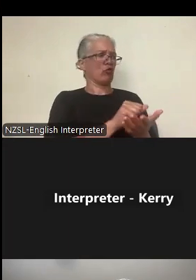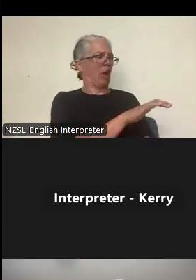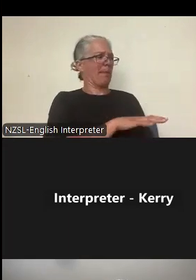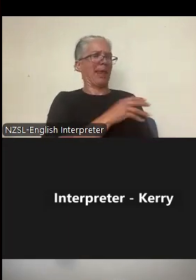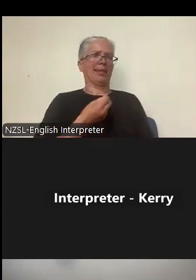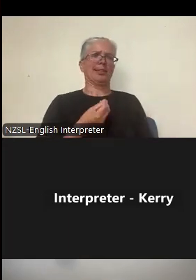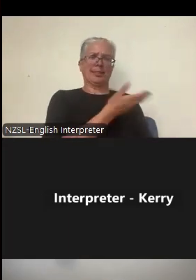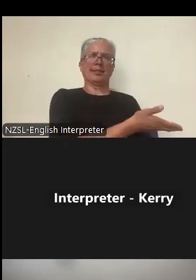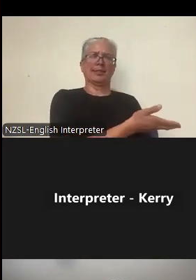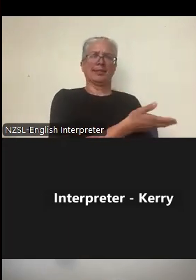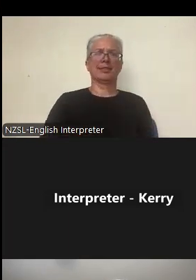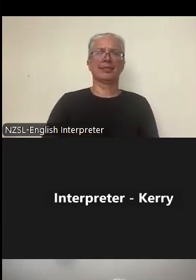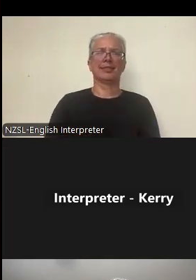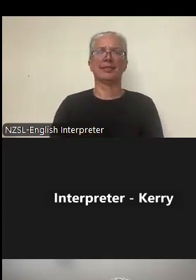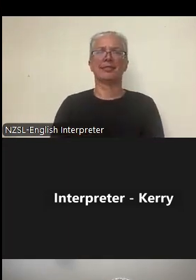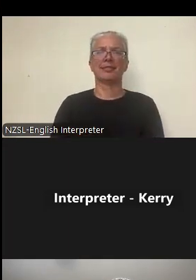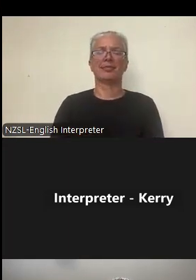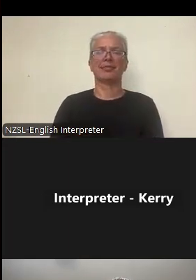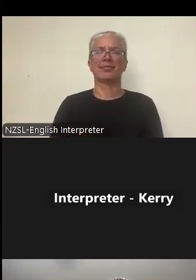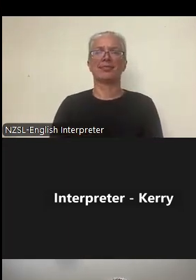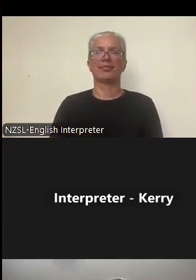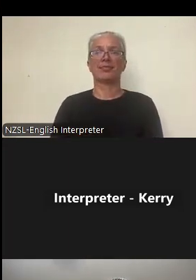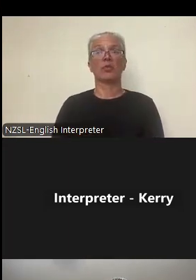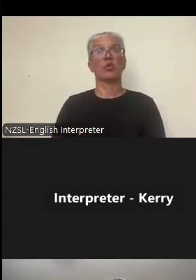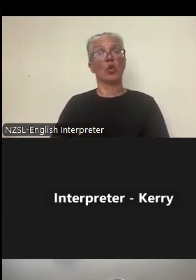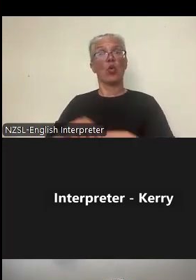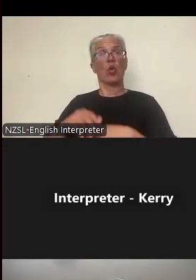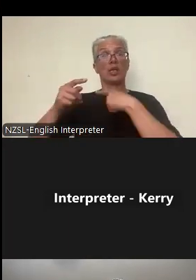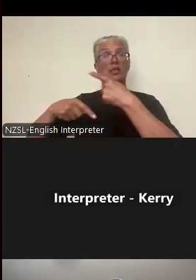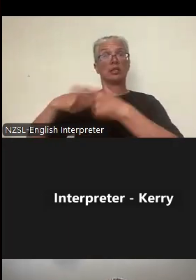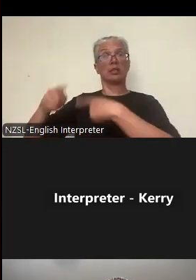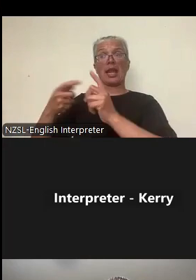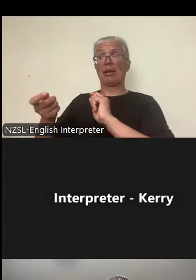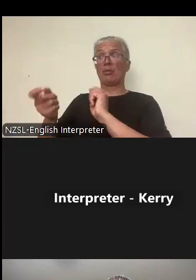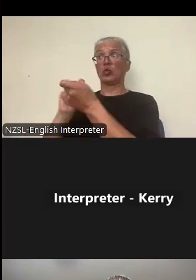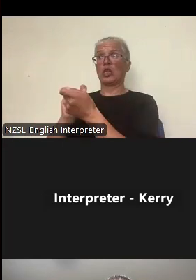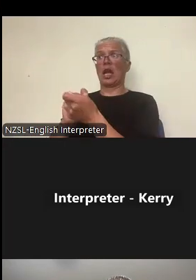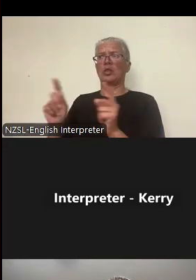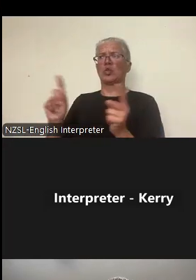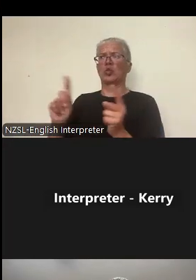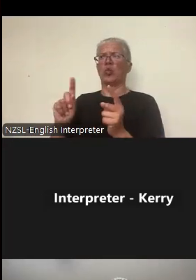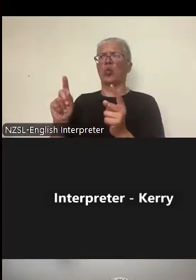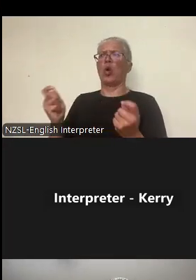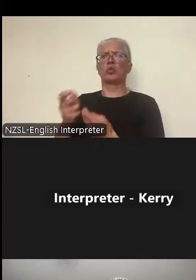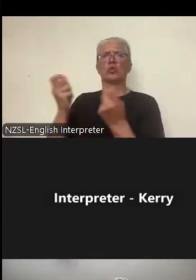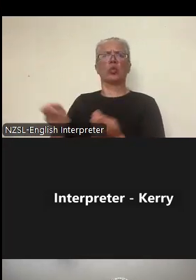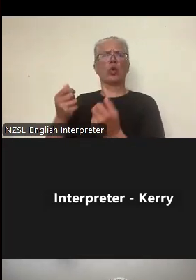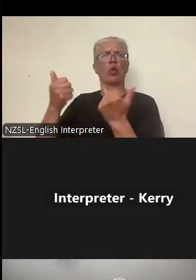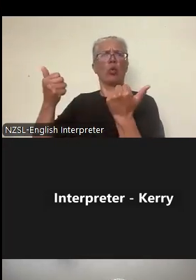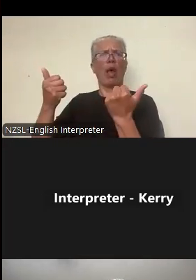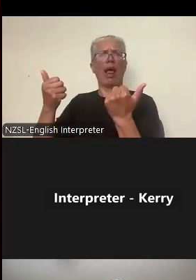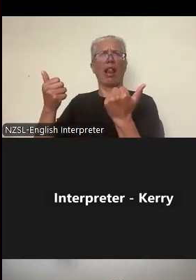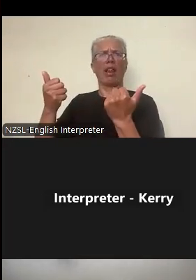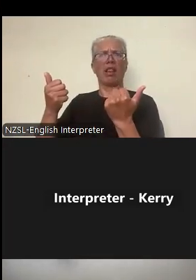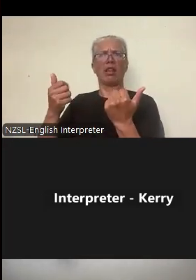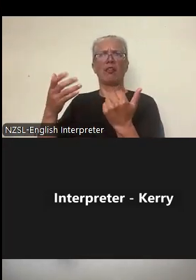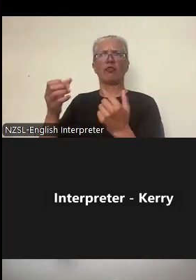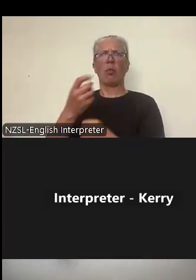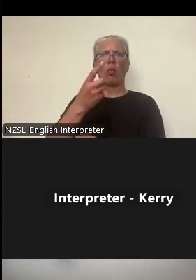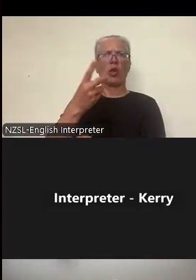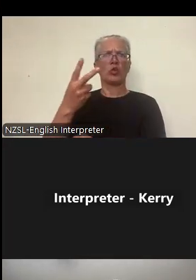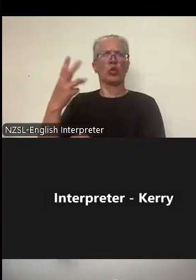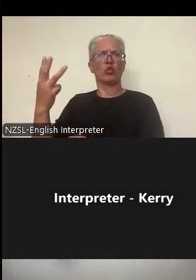So what's worked most effectively for sustainable change at our kura and amongst those 3 major changes? It's a